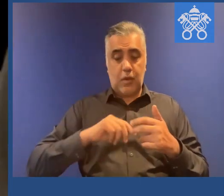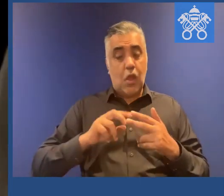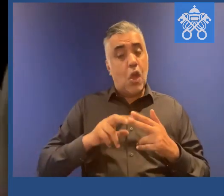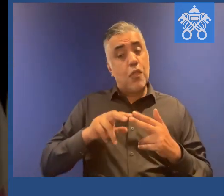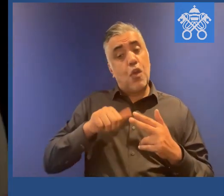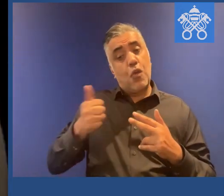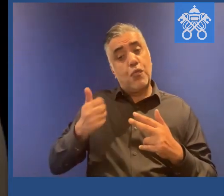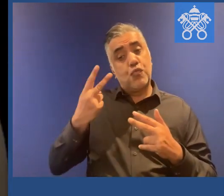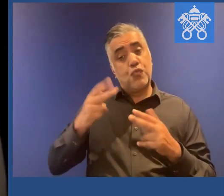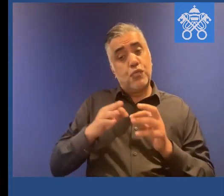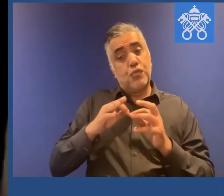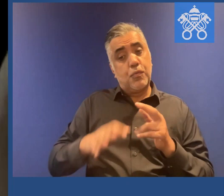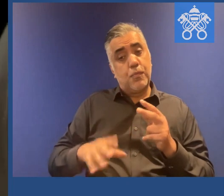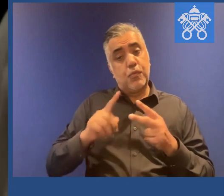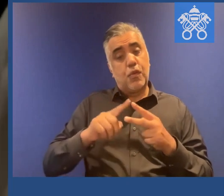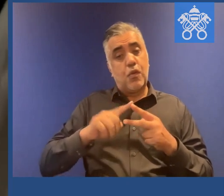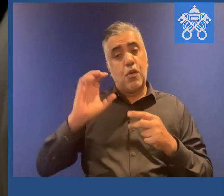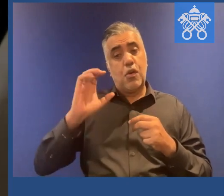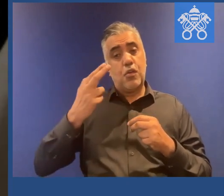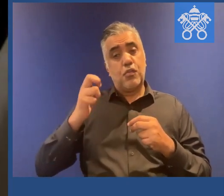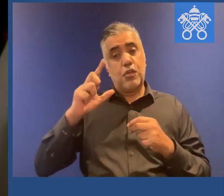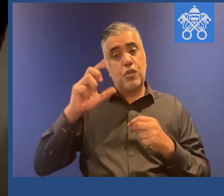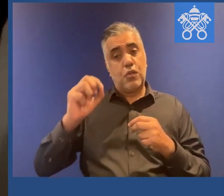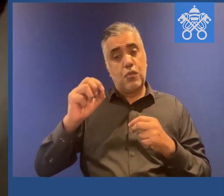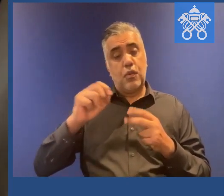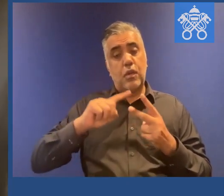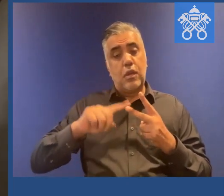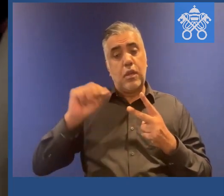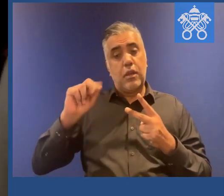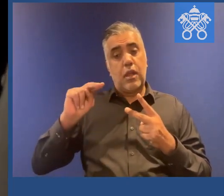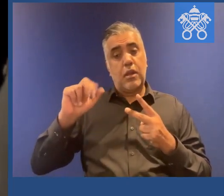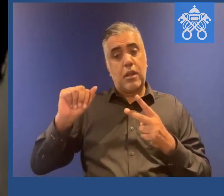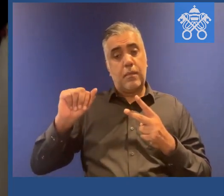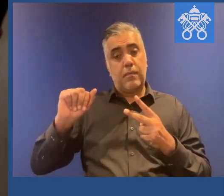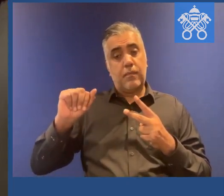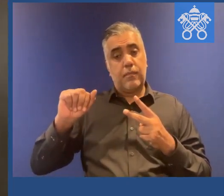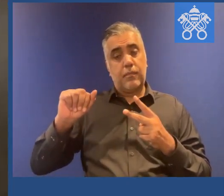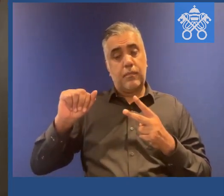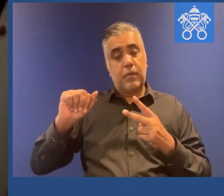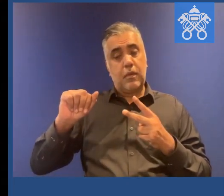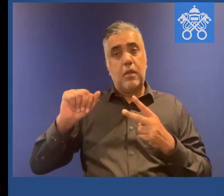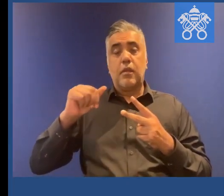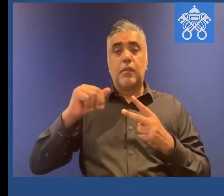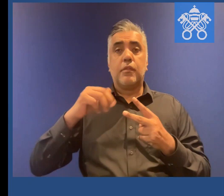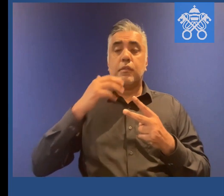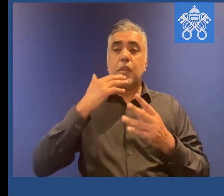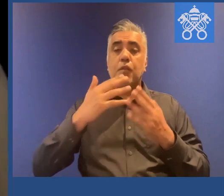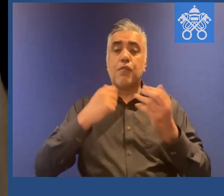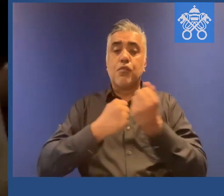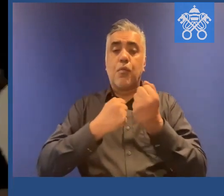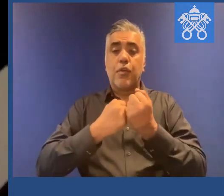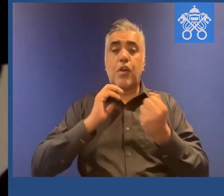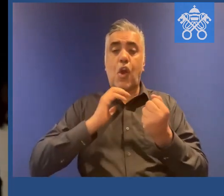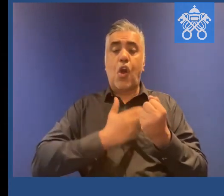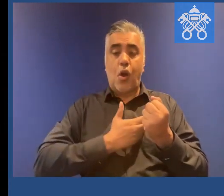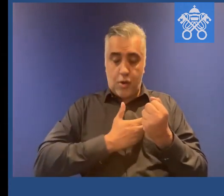And as we join the Pope's visit, the Holy Father has just arrived at the church. We